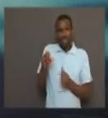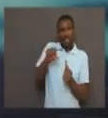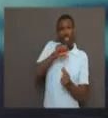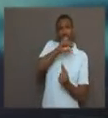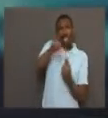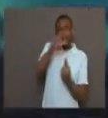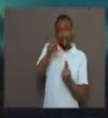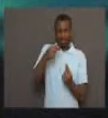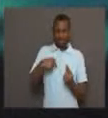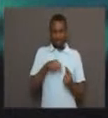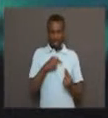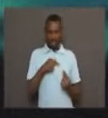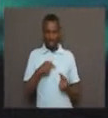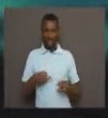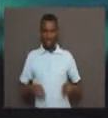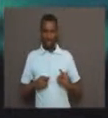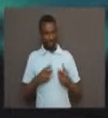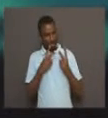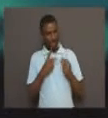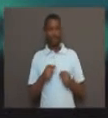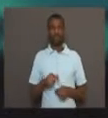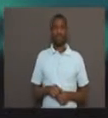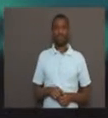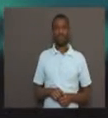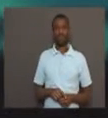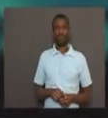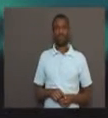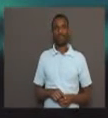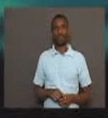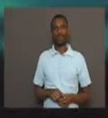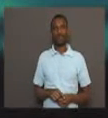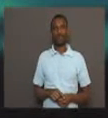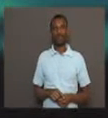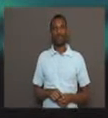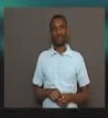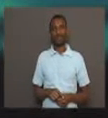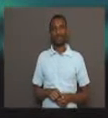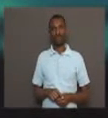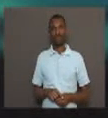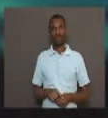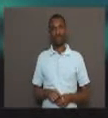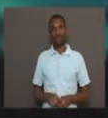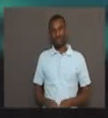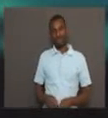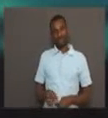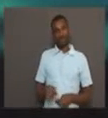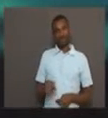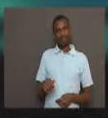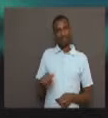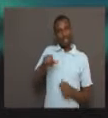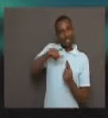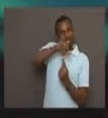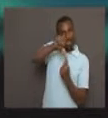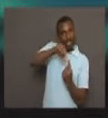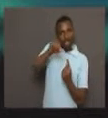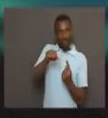life. It is impossible to truly identify the size of an